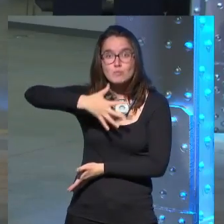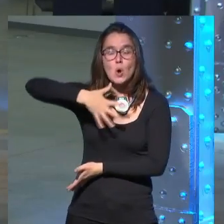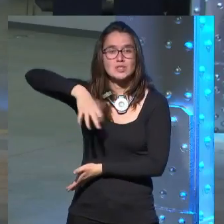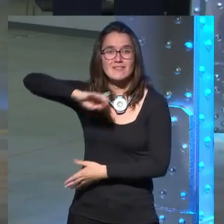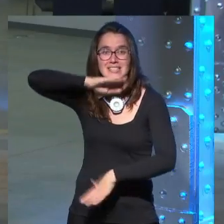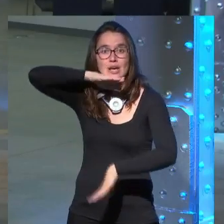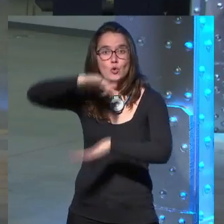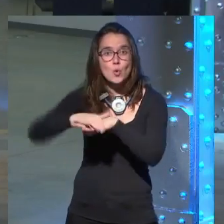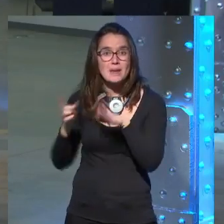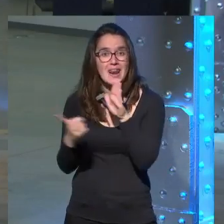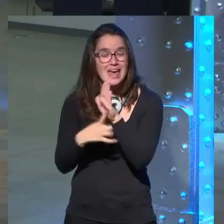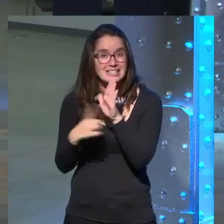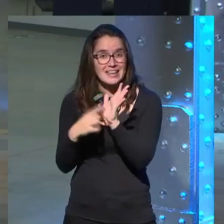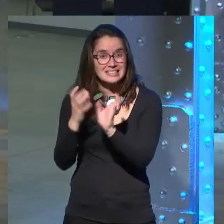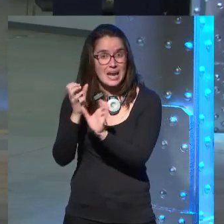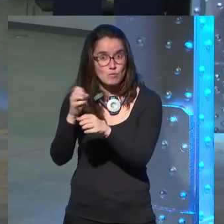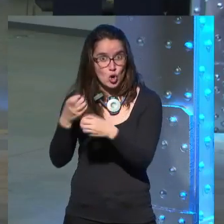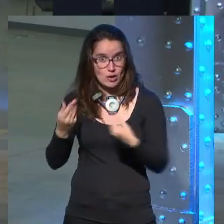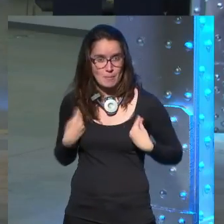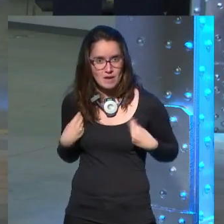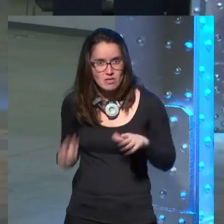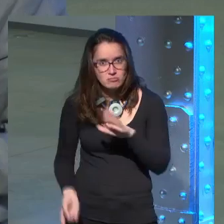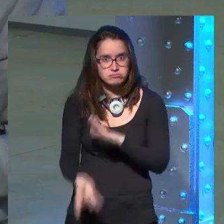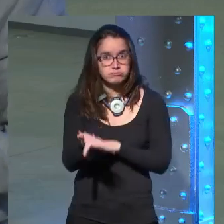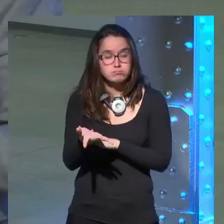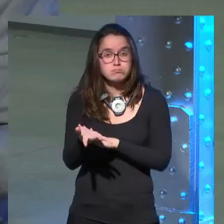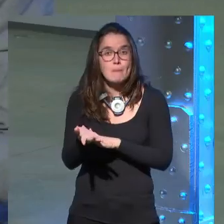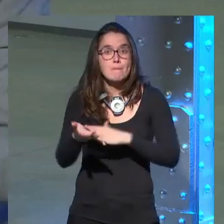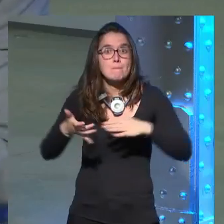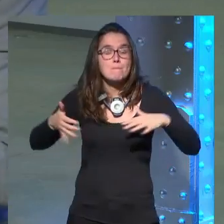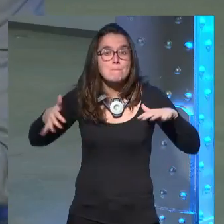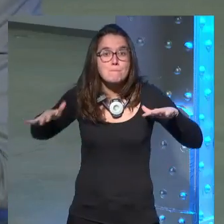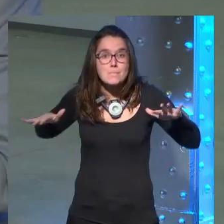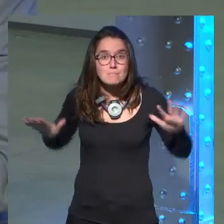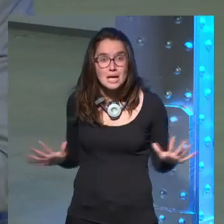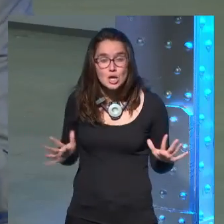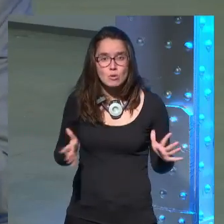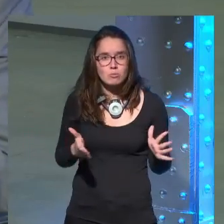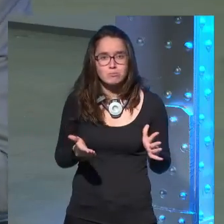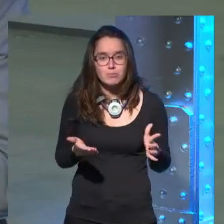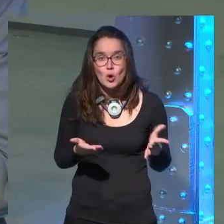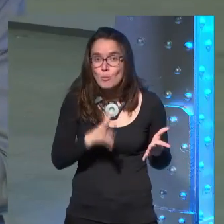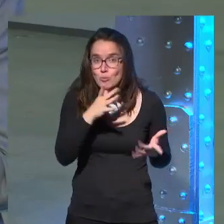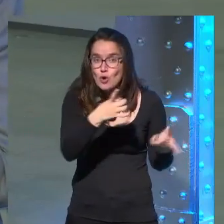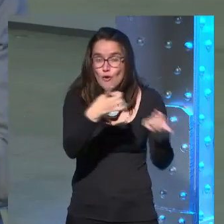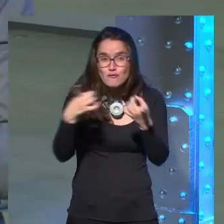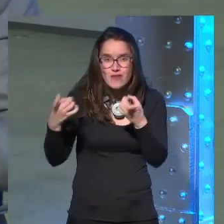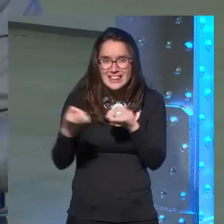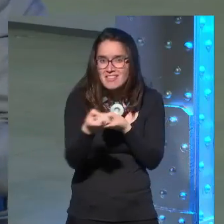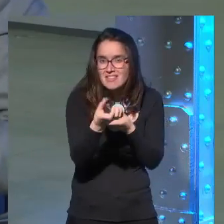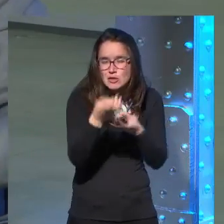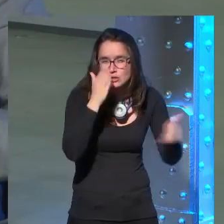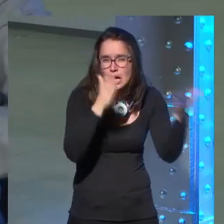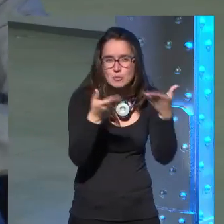possible scenarios that comply with the laws of biology, but because of that lack